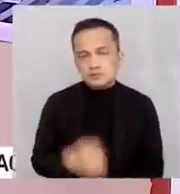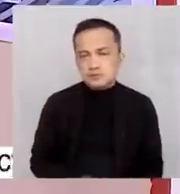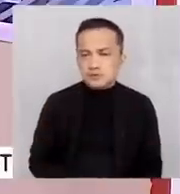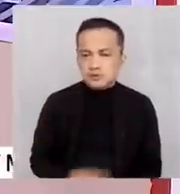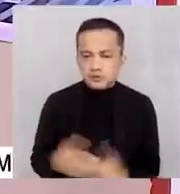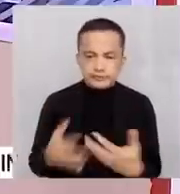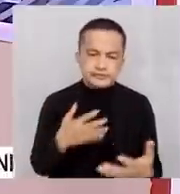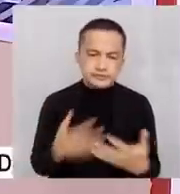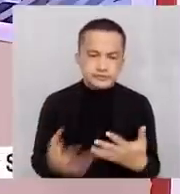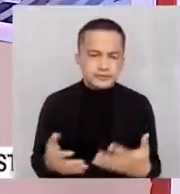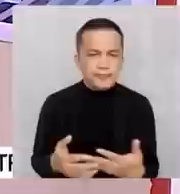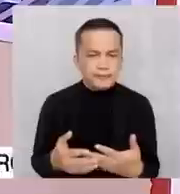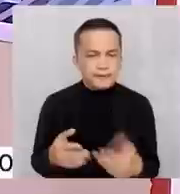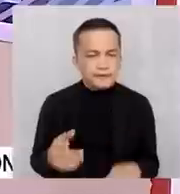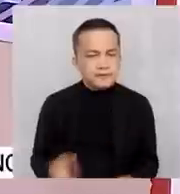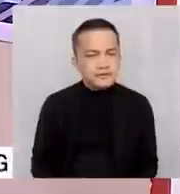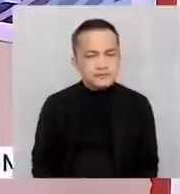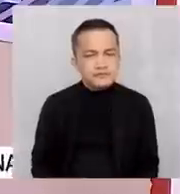the